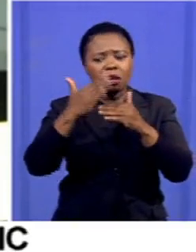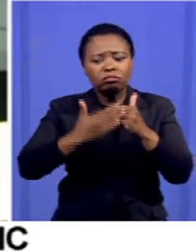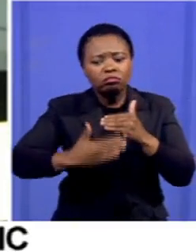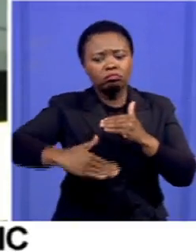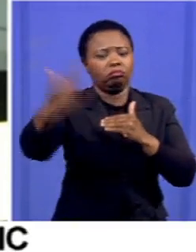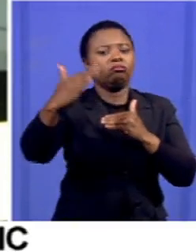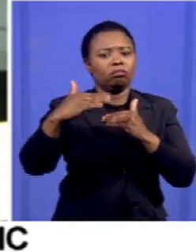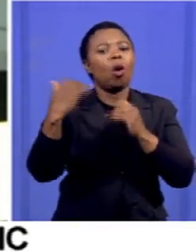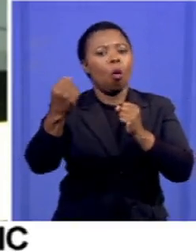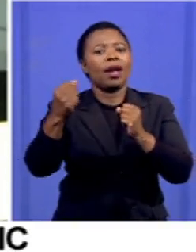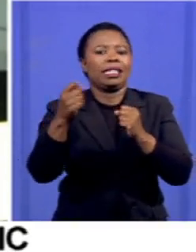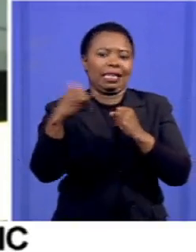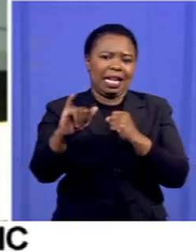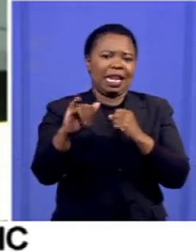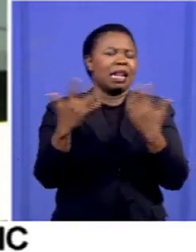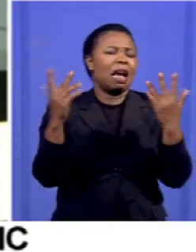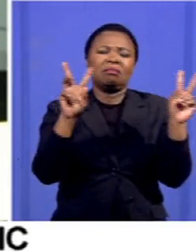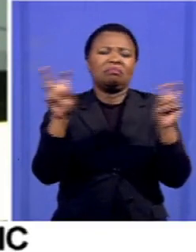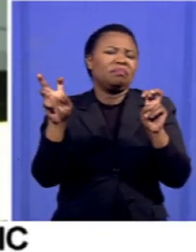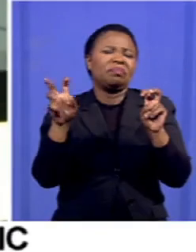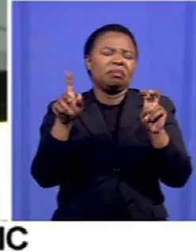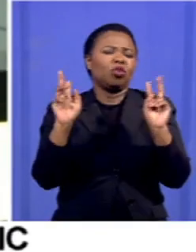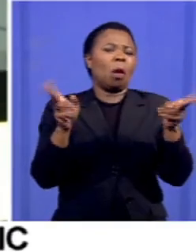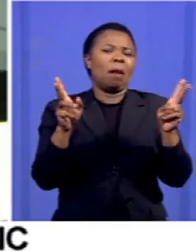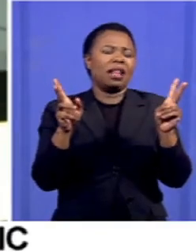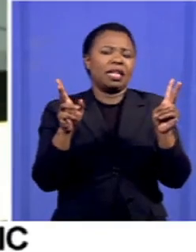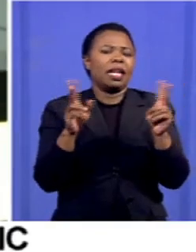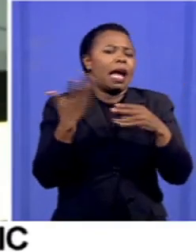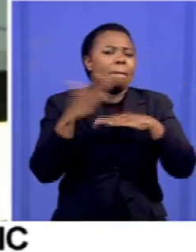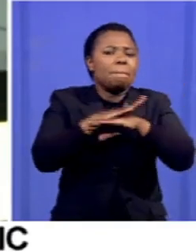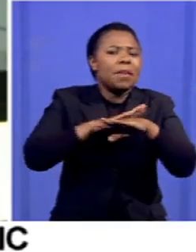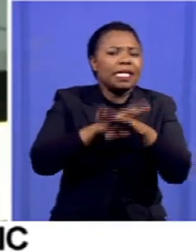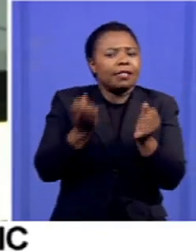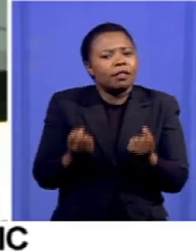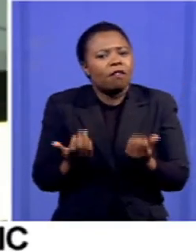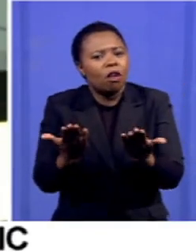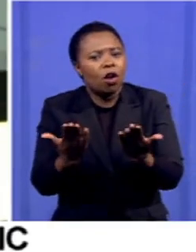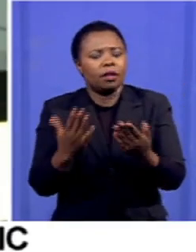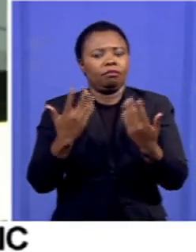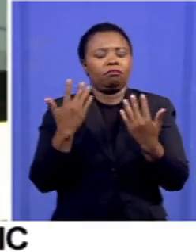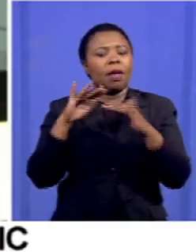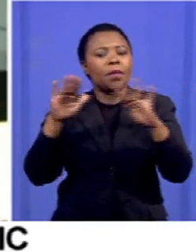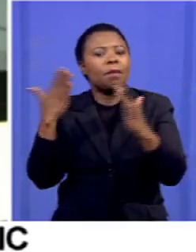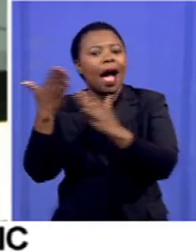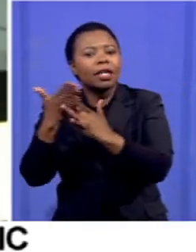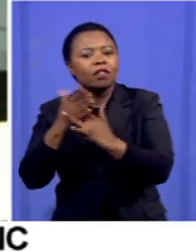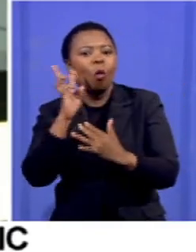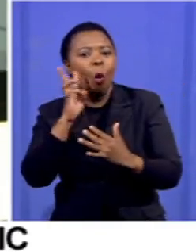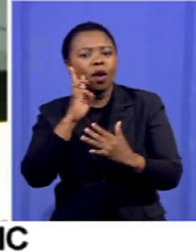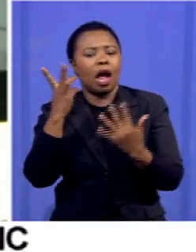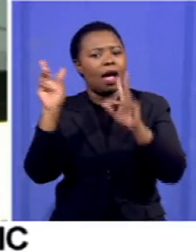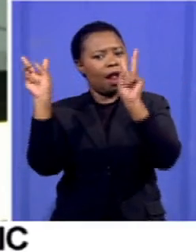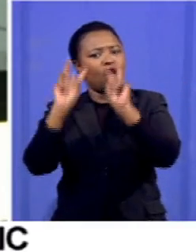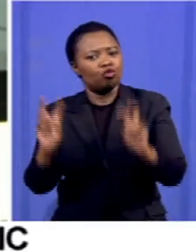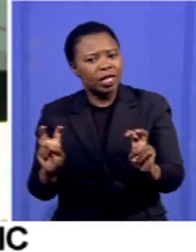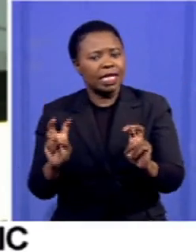about the usual stuff, basic service delivery, ensuring that people have access to water, electricity, and so on and so forth. We